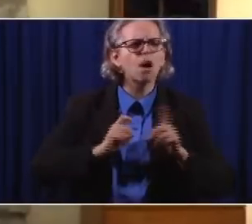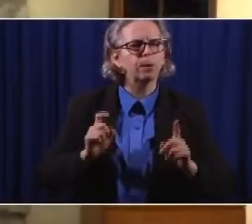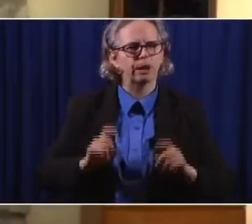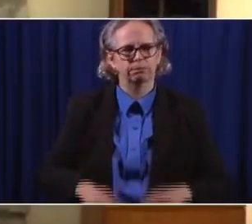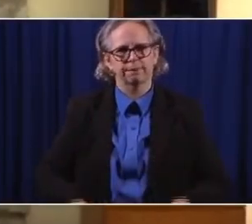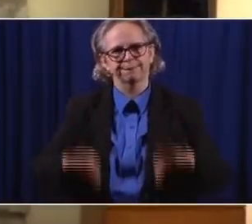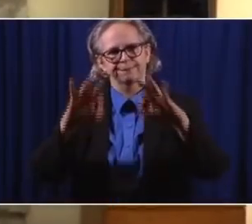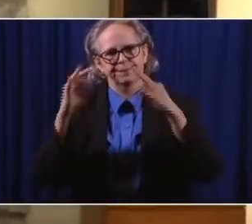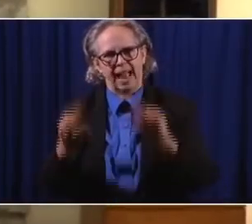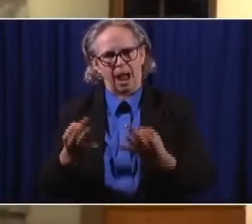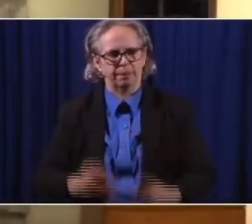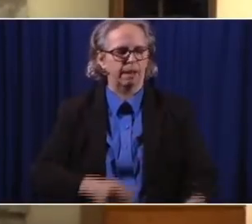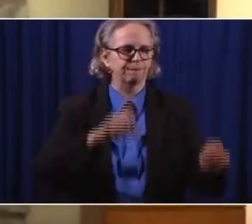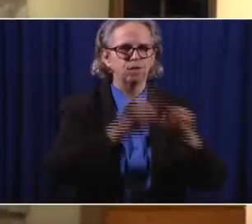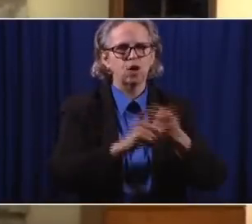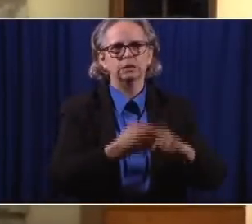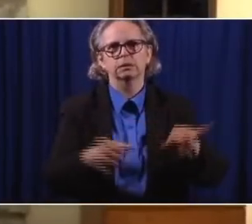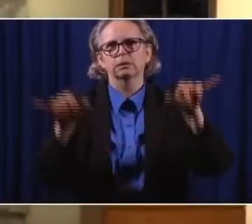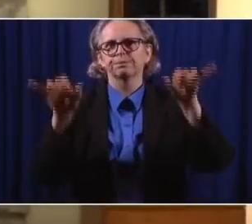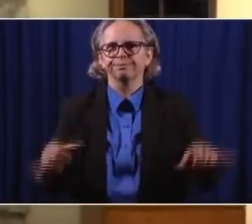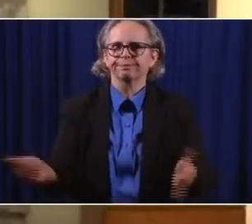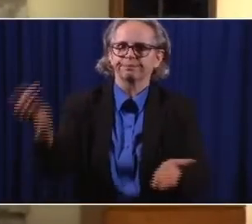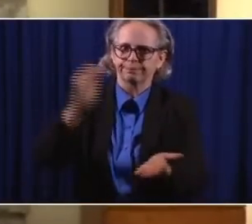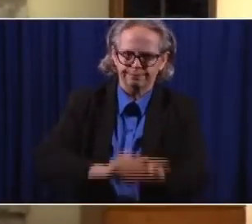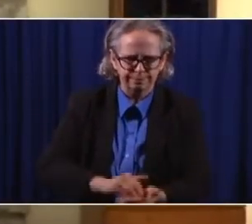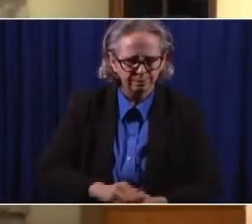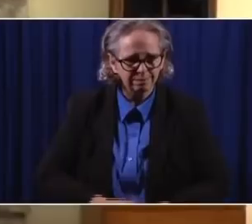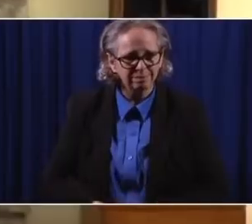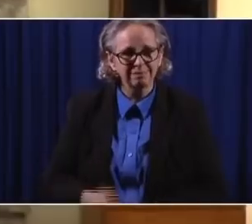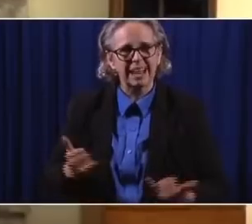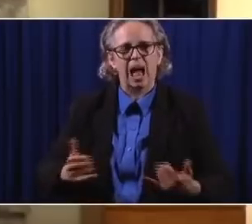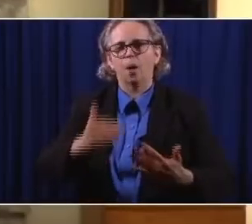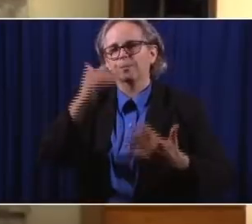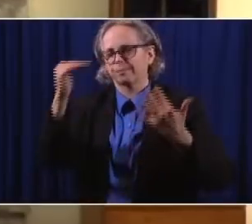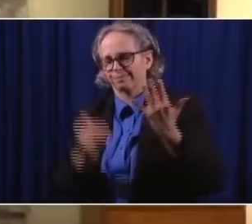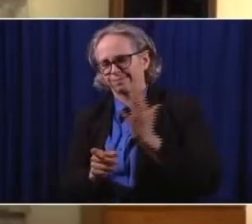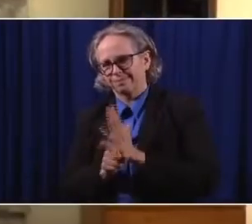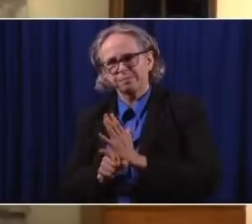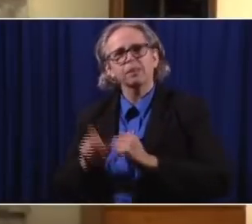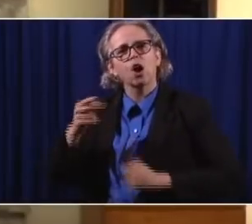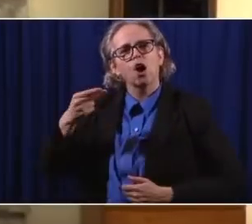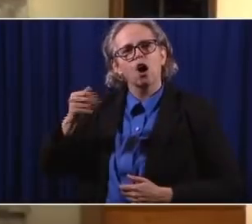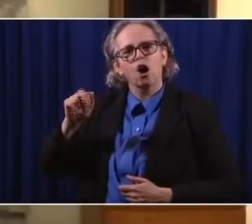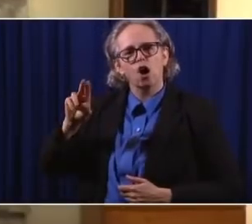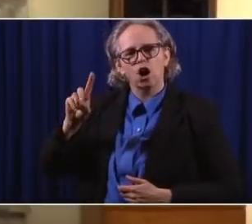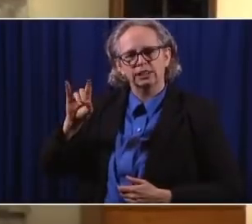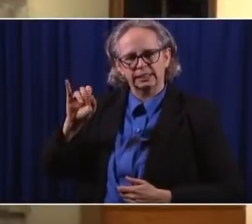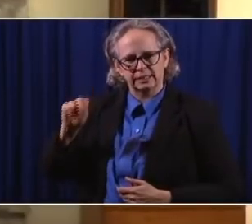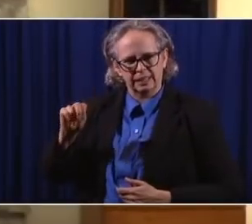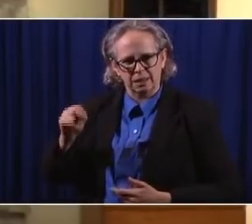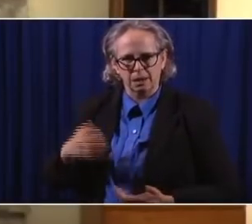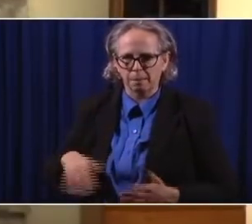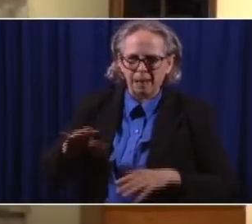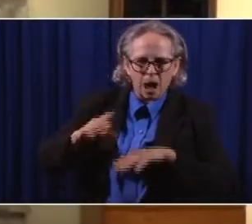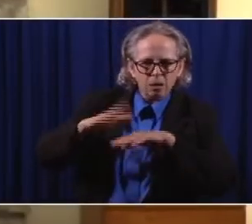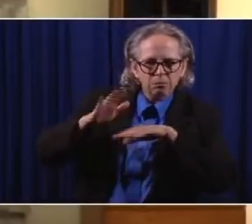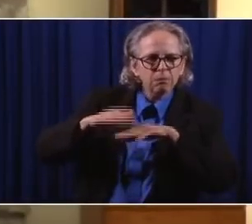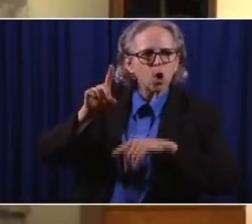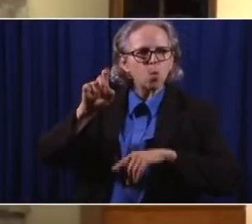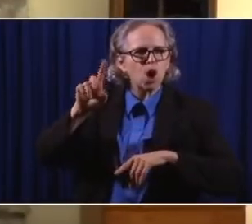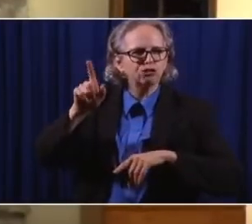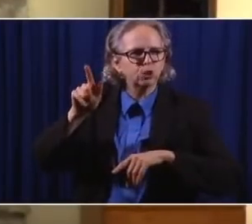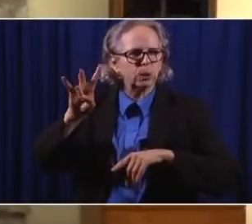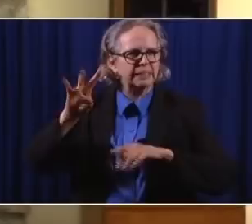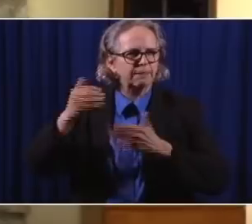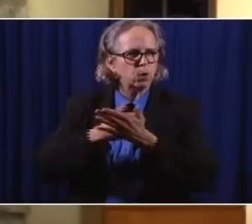virus spread. Hardin County, they're at 127 cases per 100,000. They returned to red this